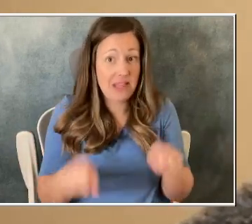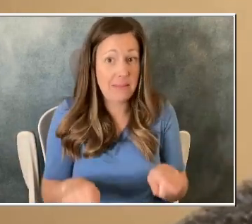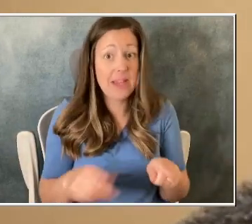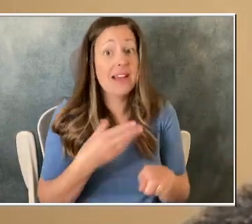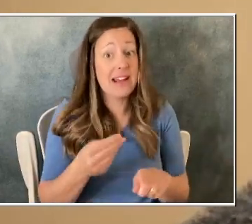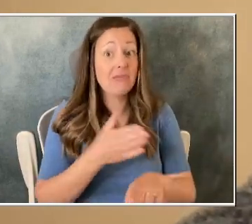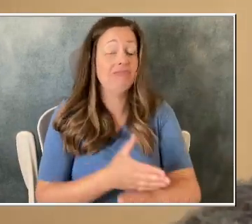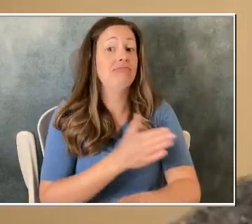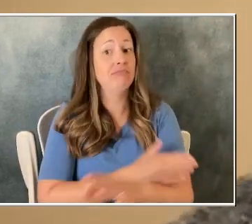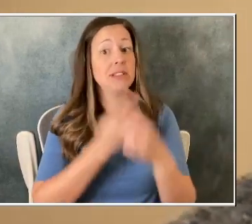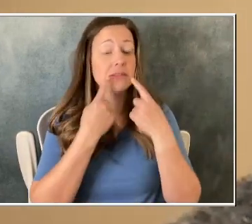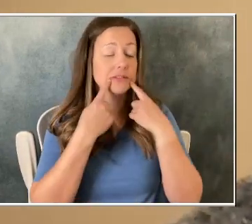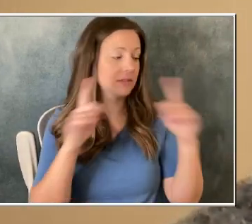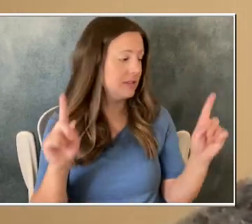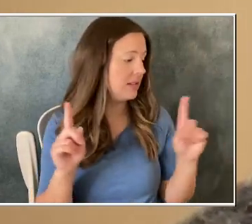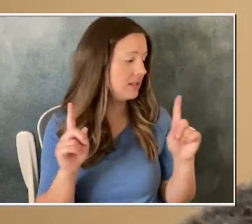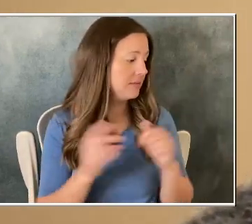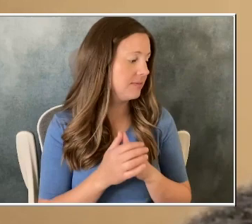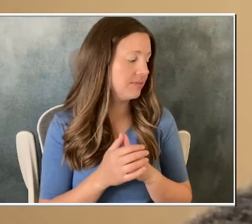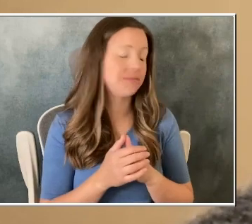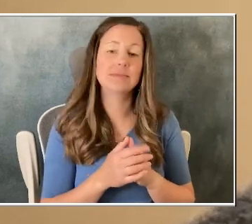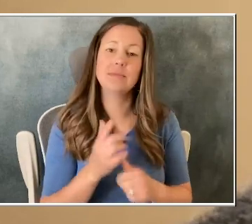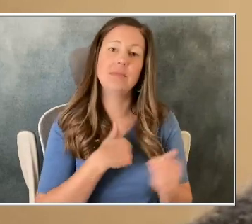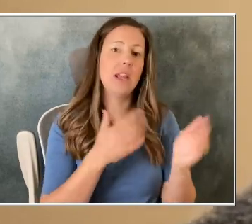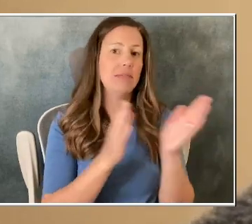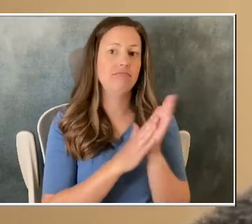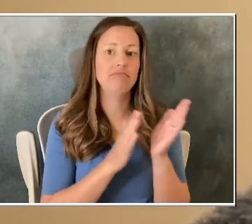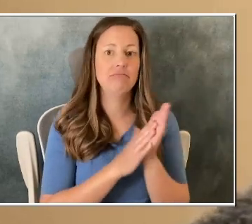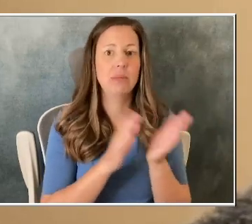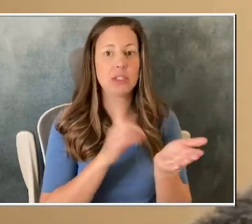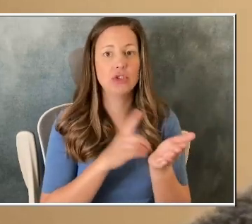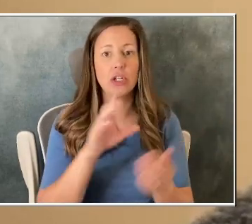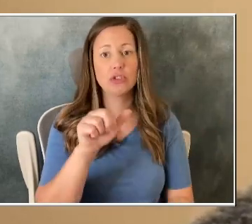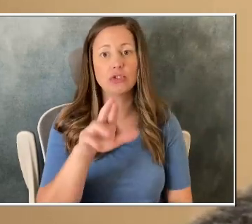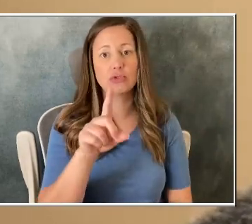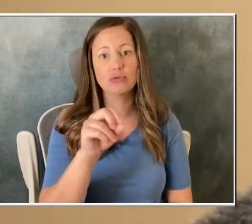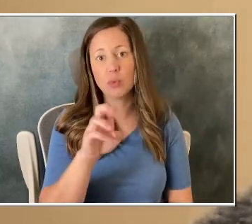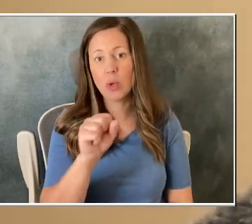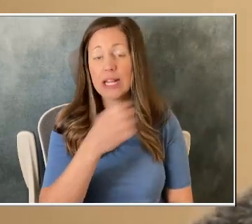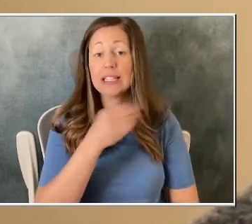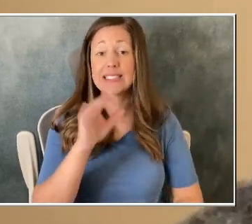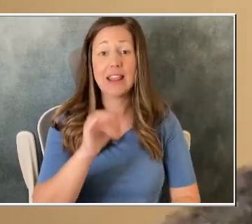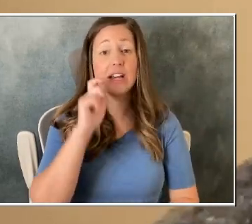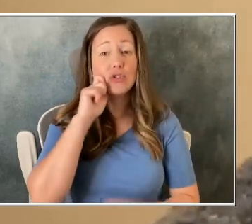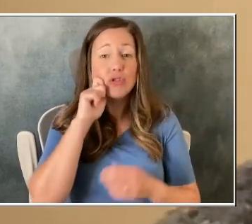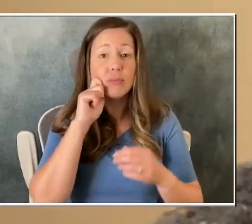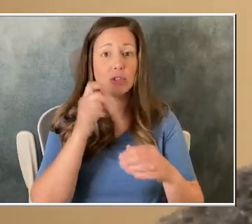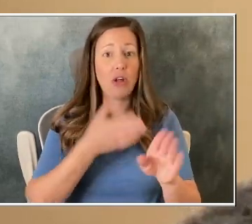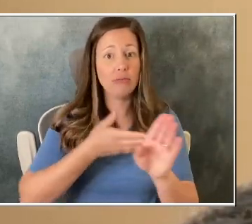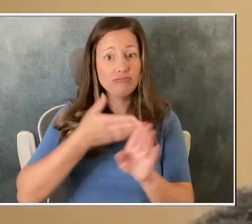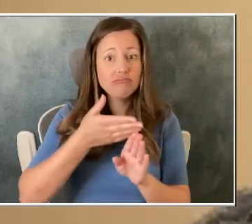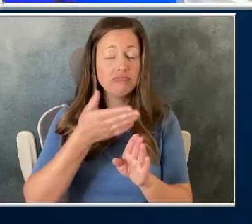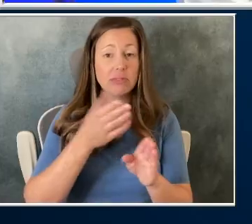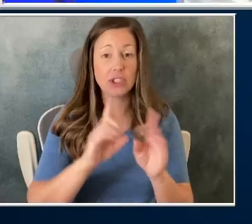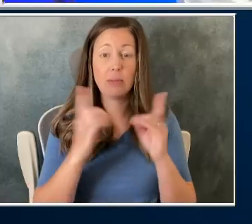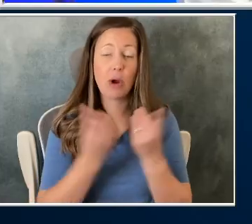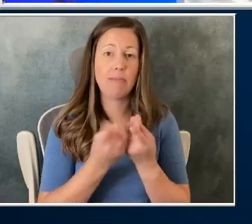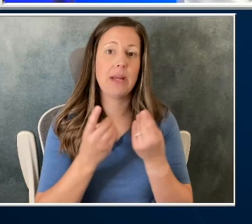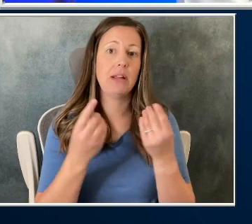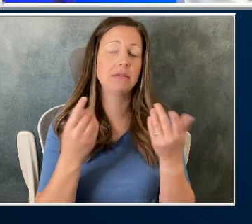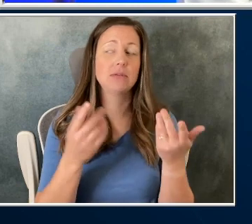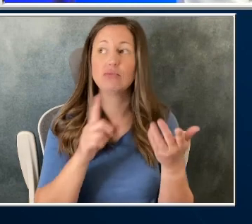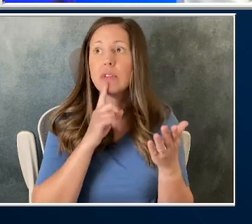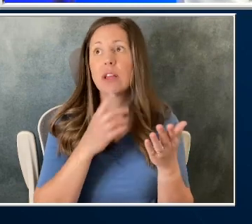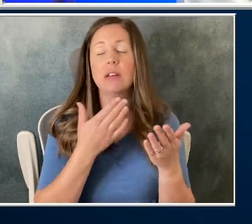successful. I cannot praise Dr. Cardona's and the dermatology department enough. I'm beyond